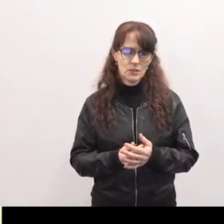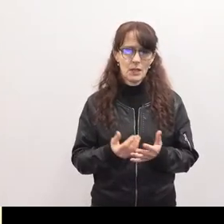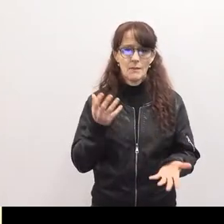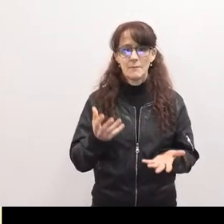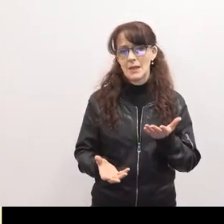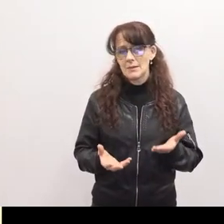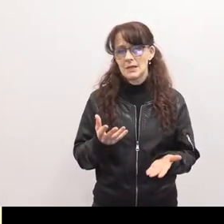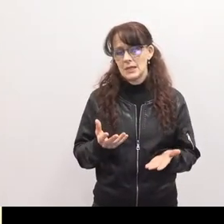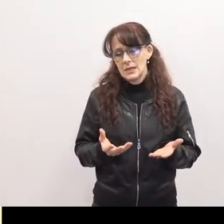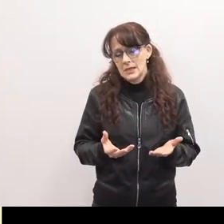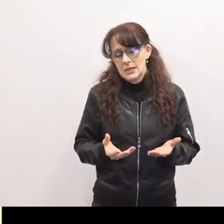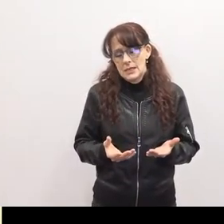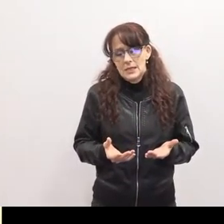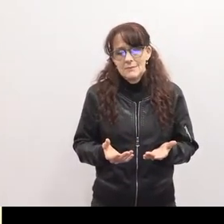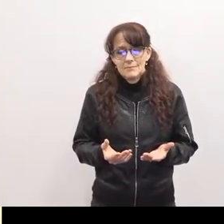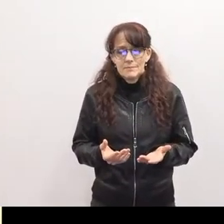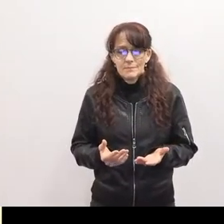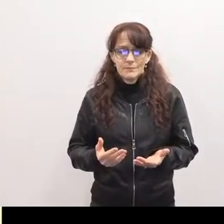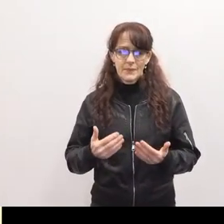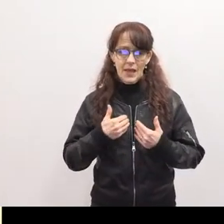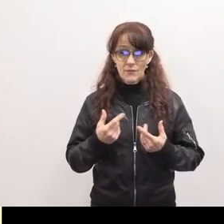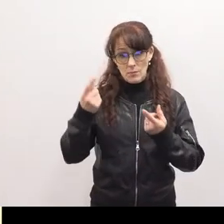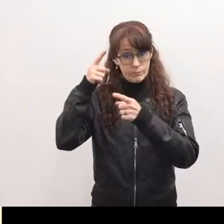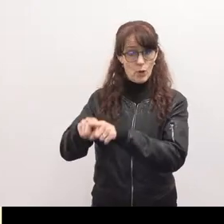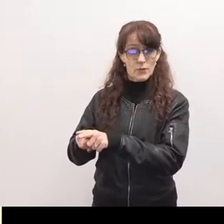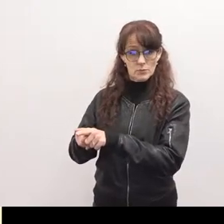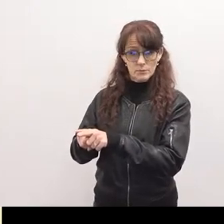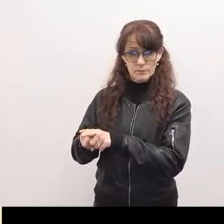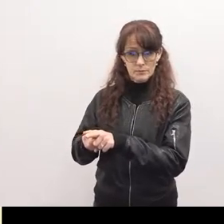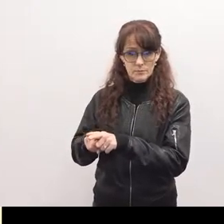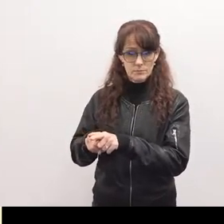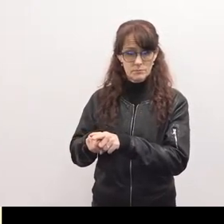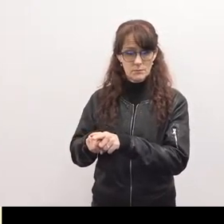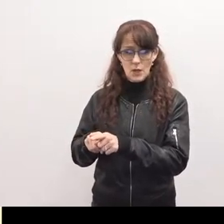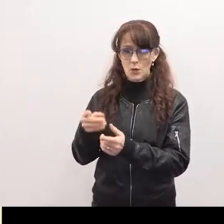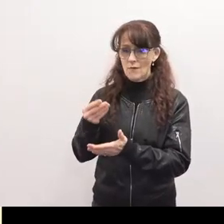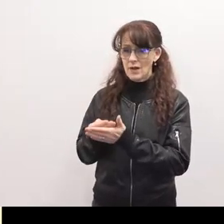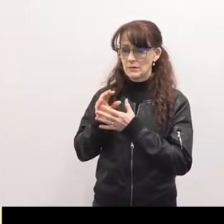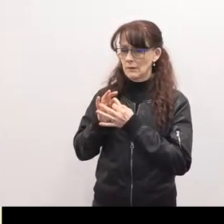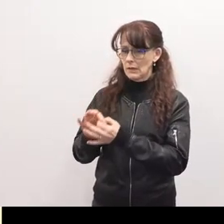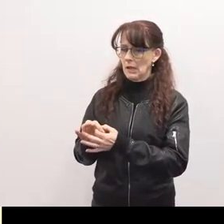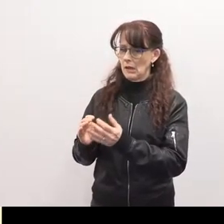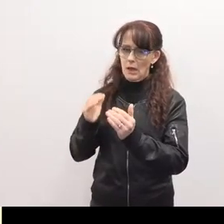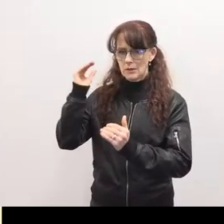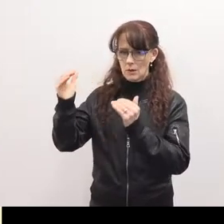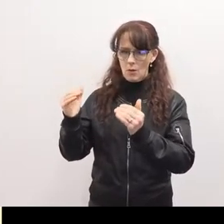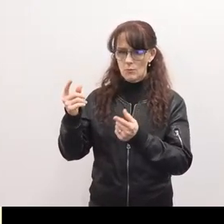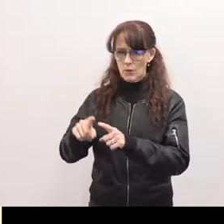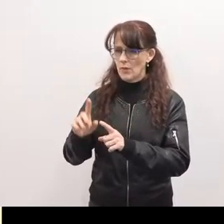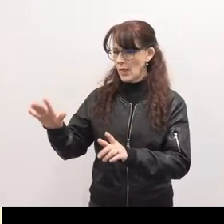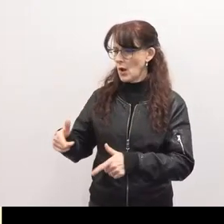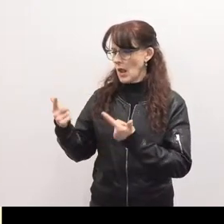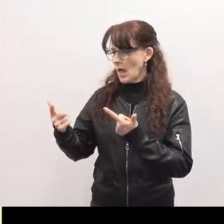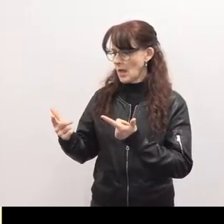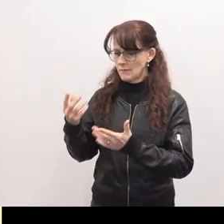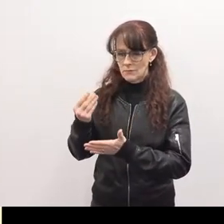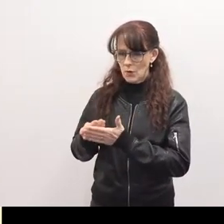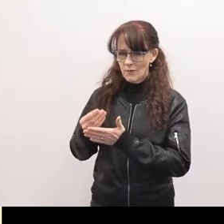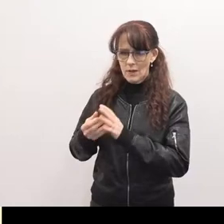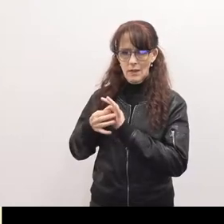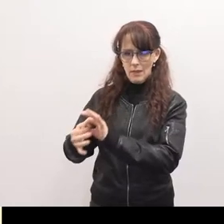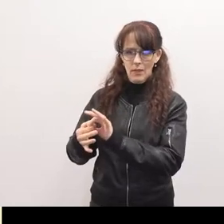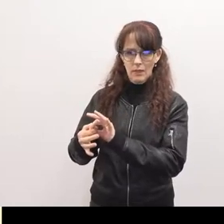be, let's say you have a brother who you have no financial connection to. They're an adult brother, they have their own life, you have no financial